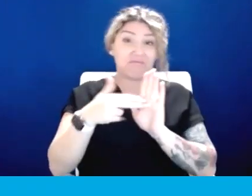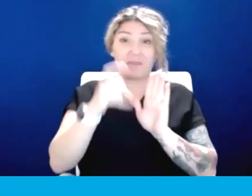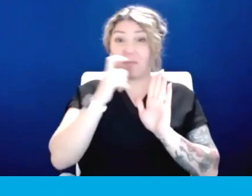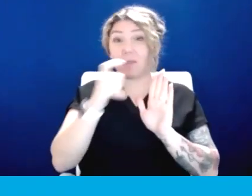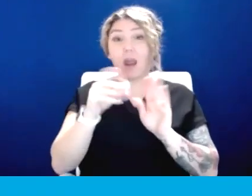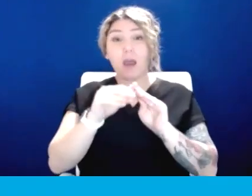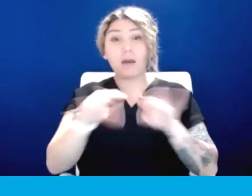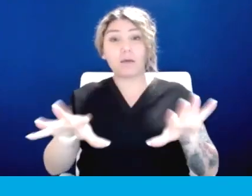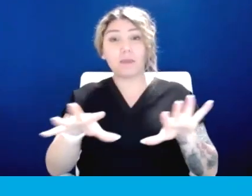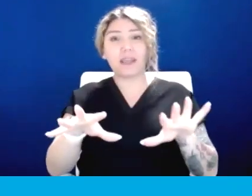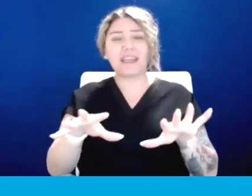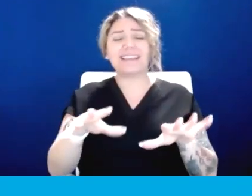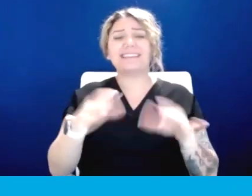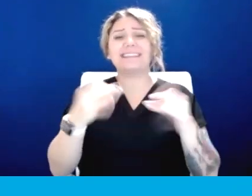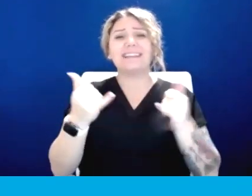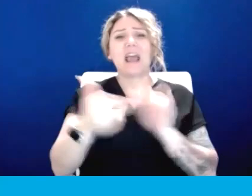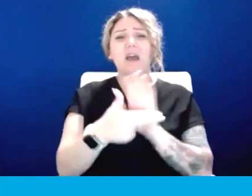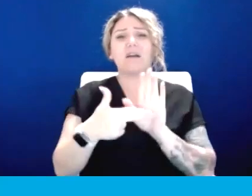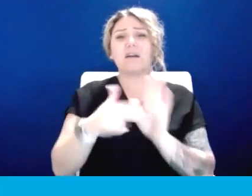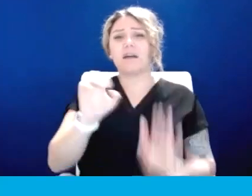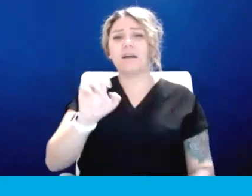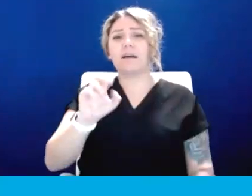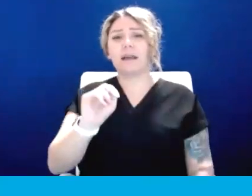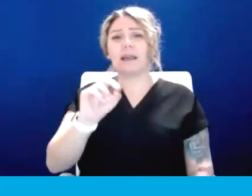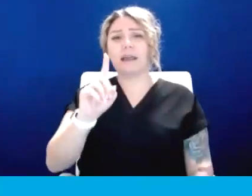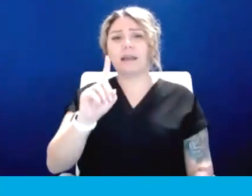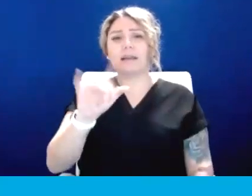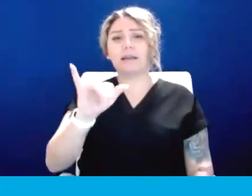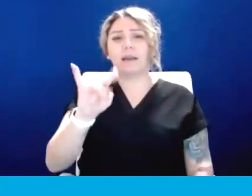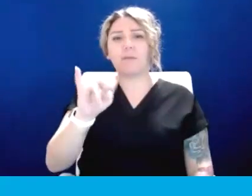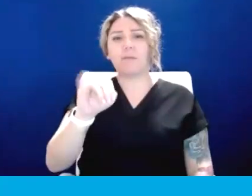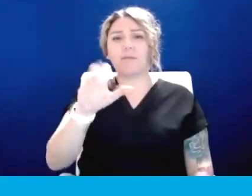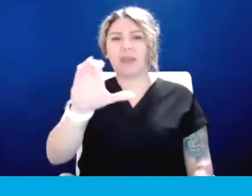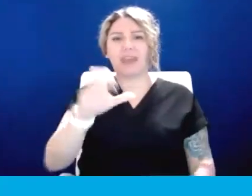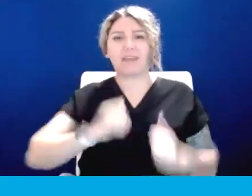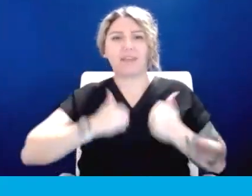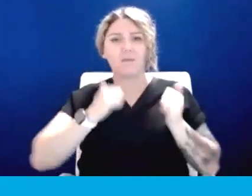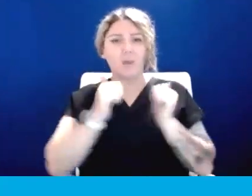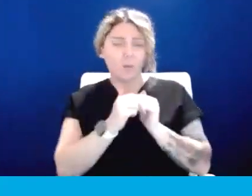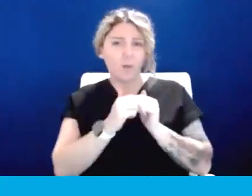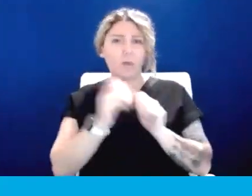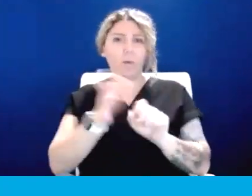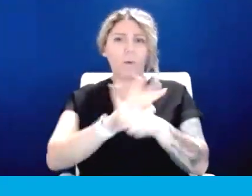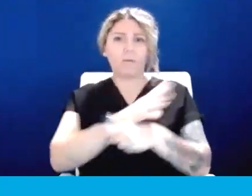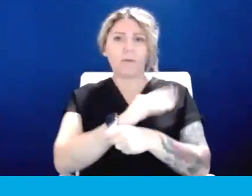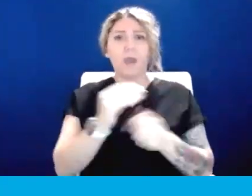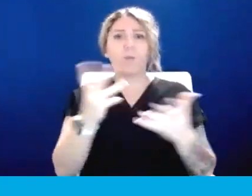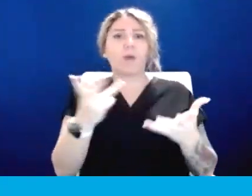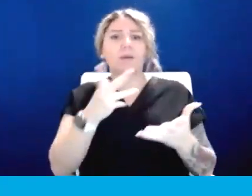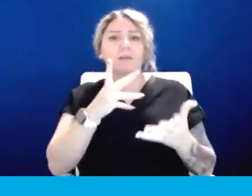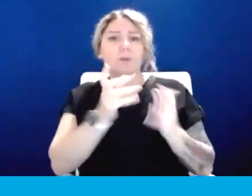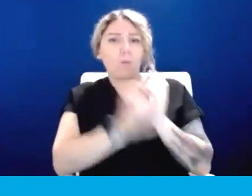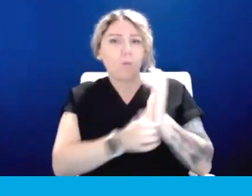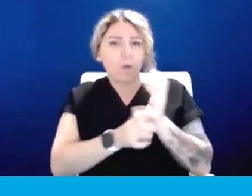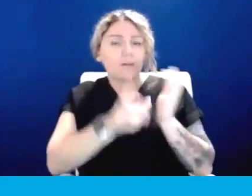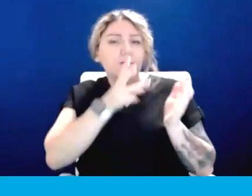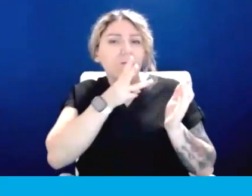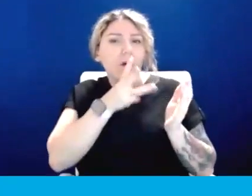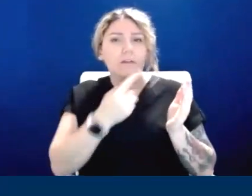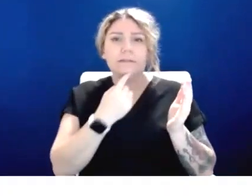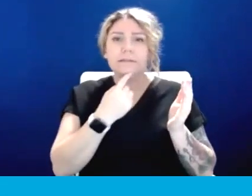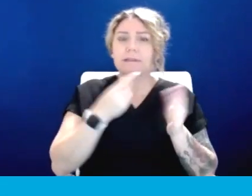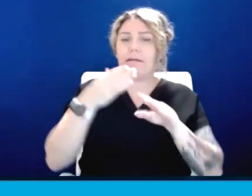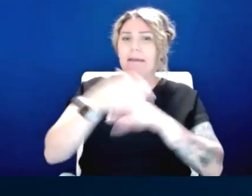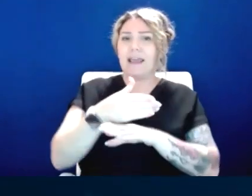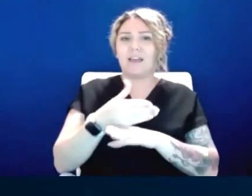calling it an endemic. Living with COVID and what our wastewater is telling us now about viral variants after the big spring break